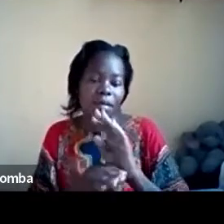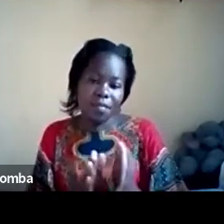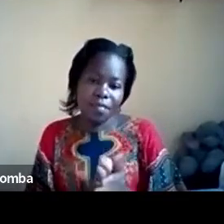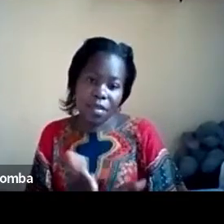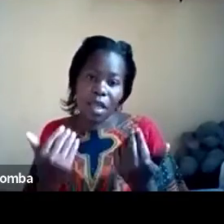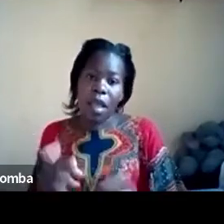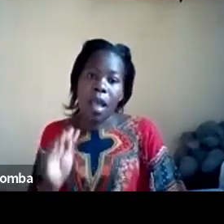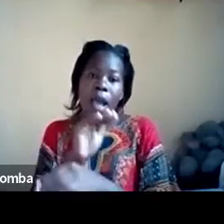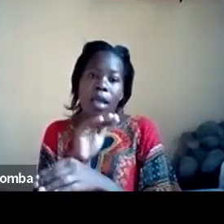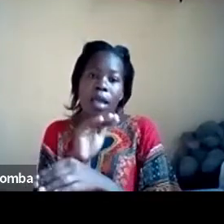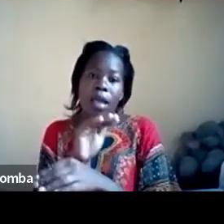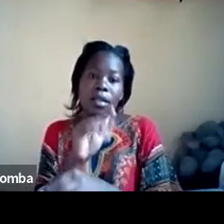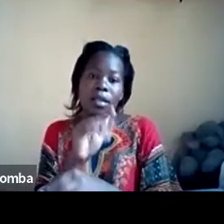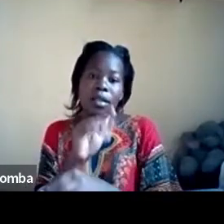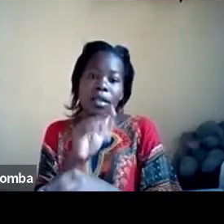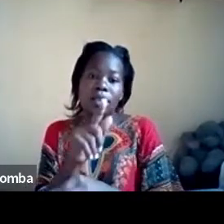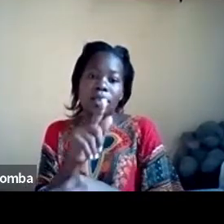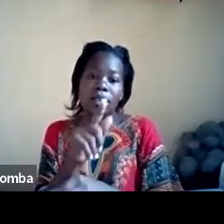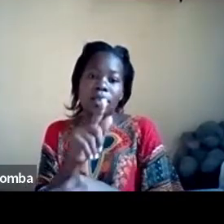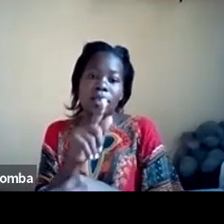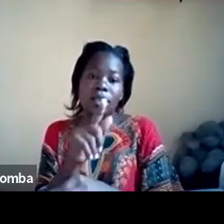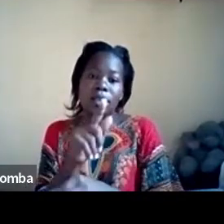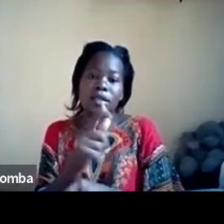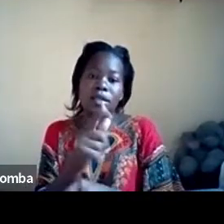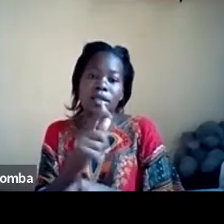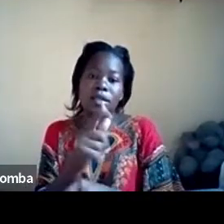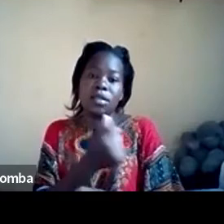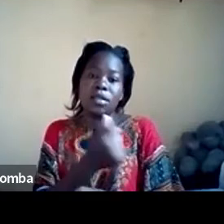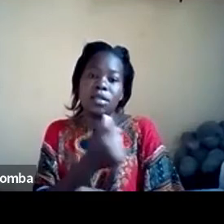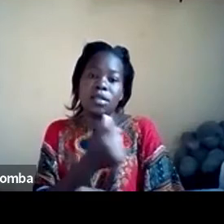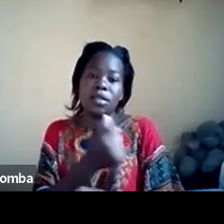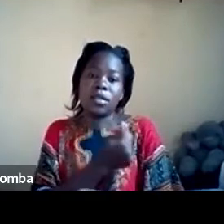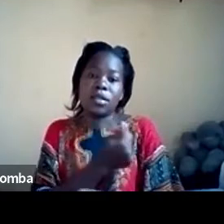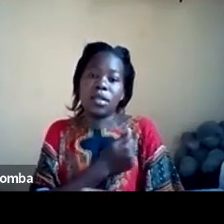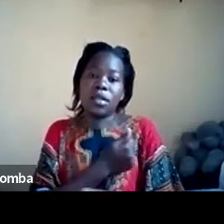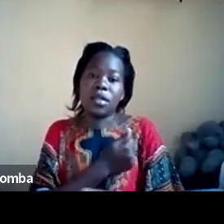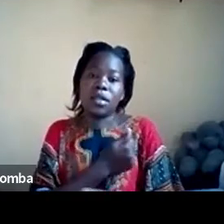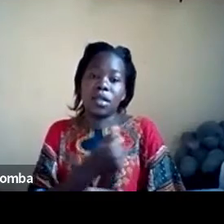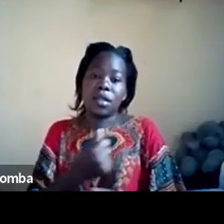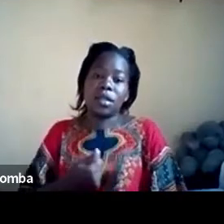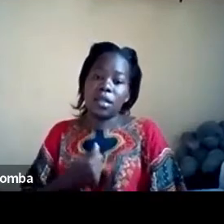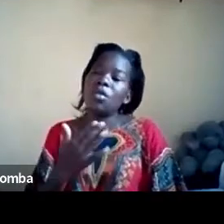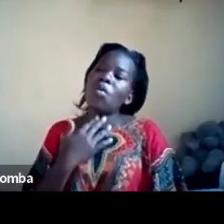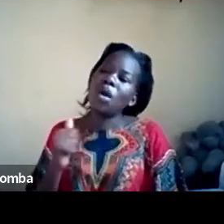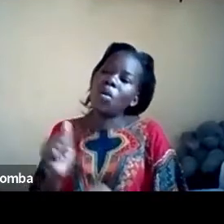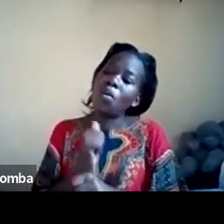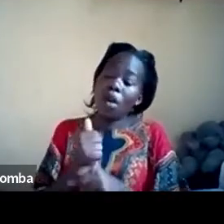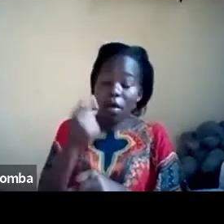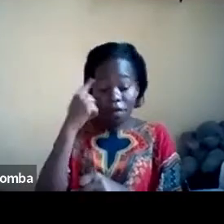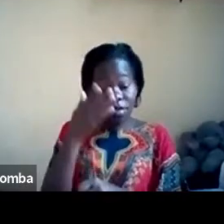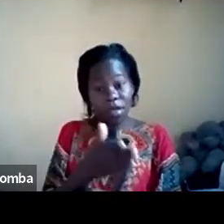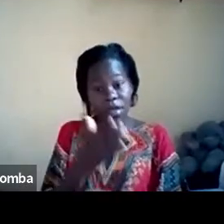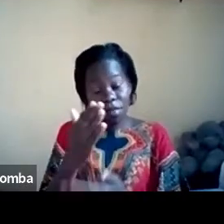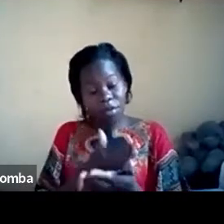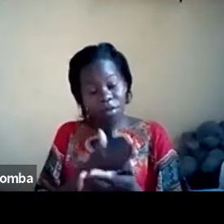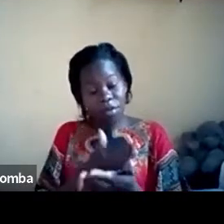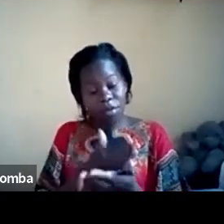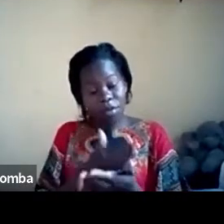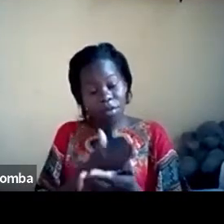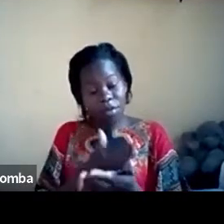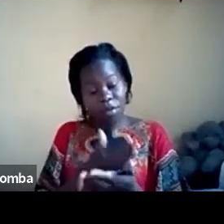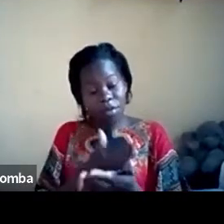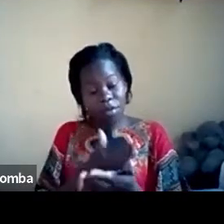is she willing to work for them, because they have picked interest in her and they would want to retain her. And guess how much they're offering her?